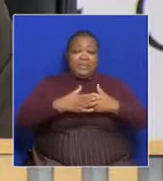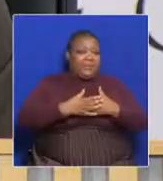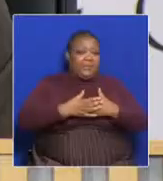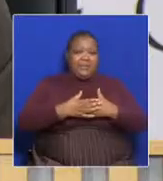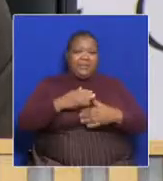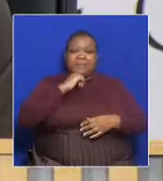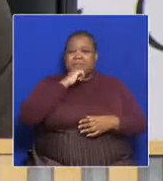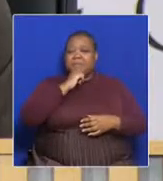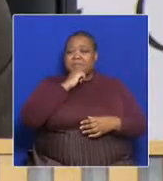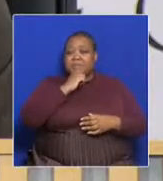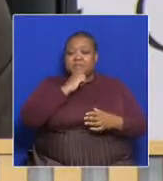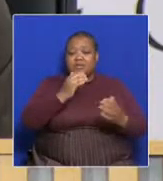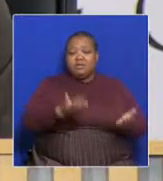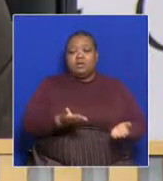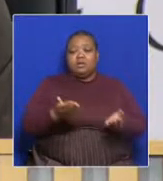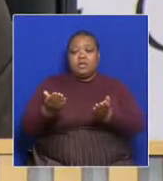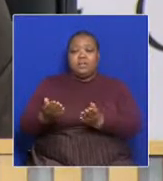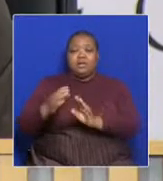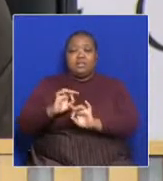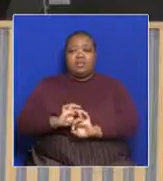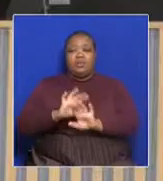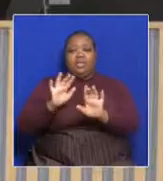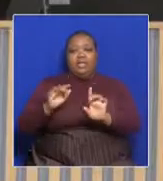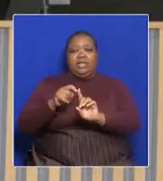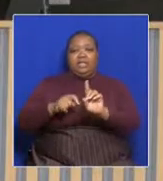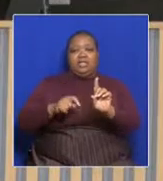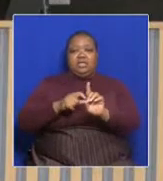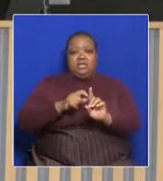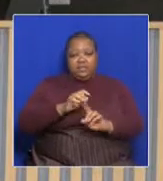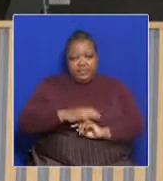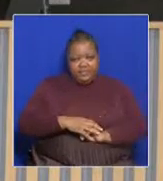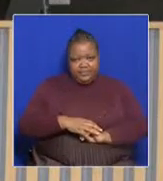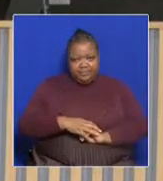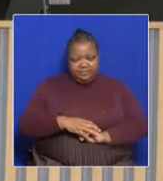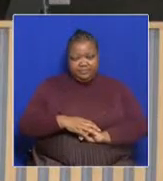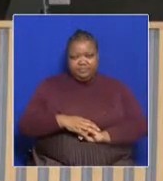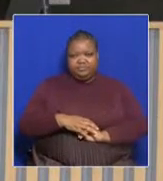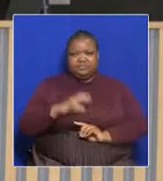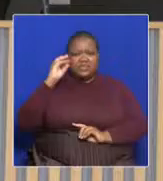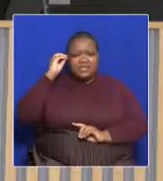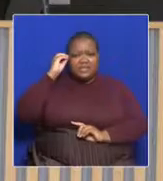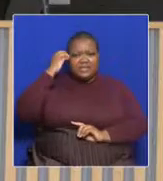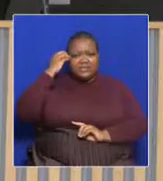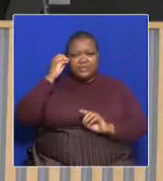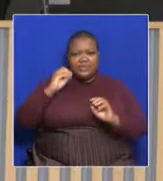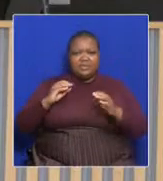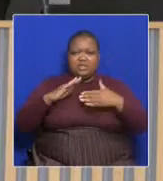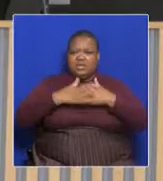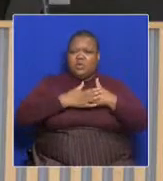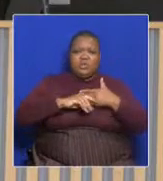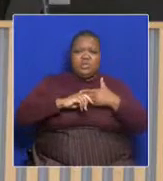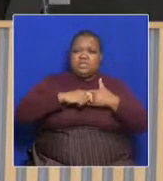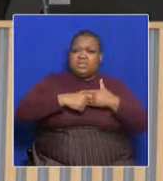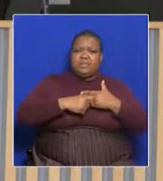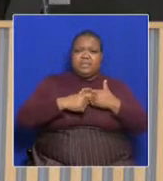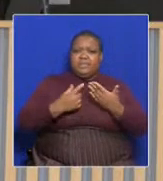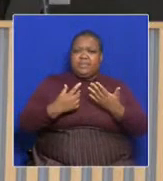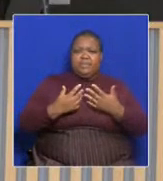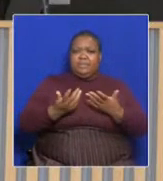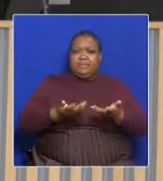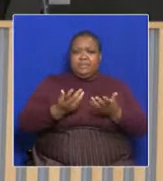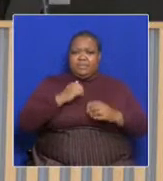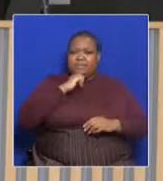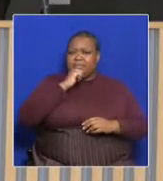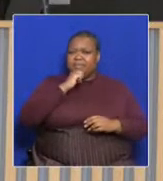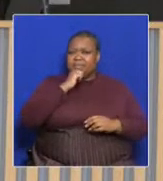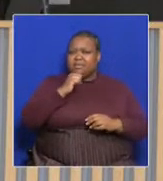agent. But what do you mean you have no interest? Whether you seal it or not is irrelevant. I mean, our understanding of